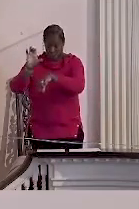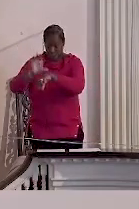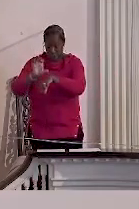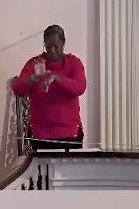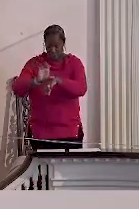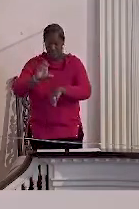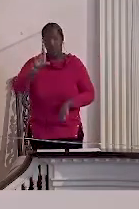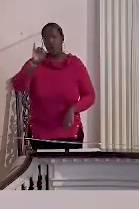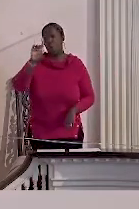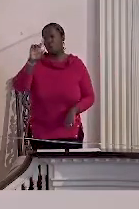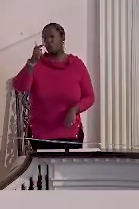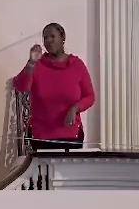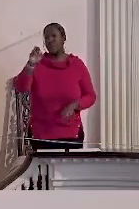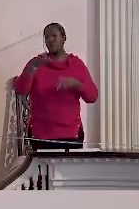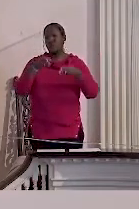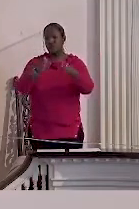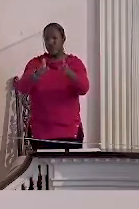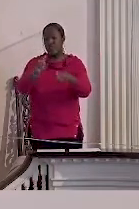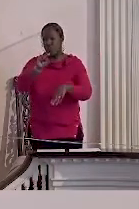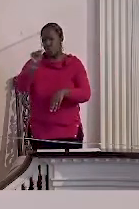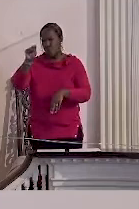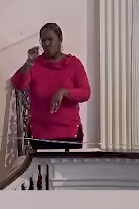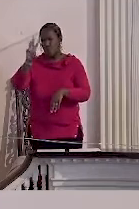evening, and all of us are welcome.